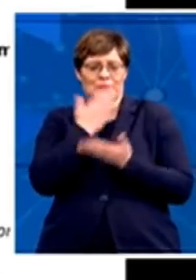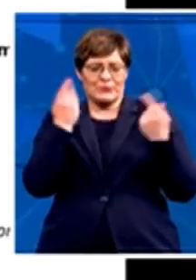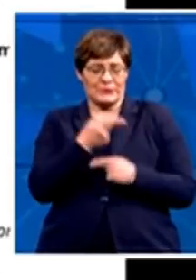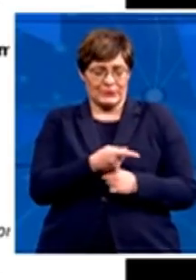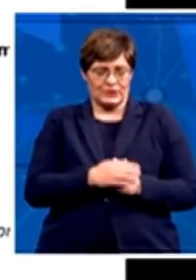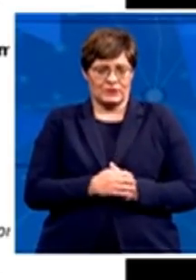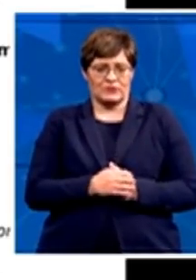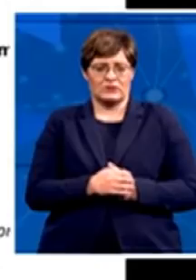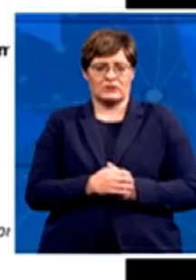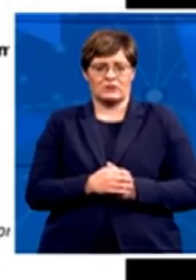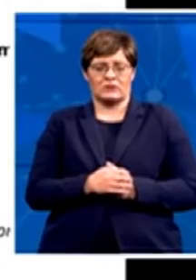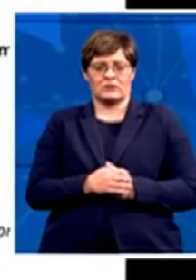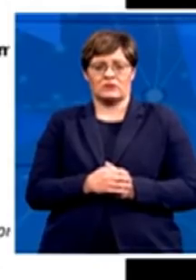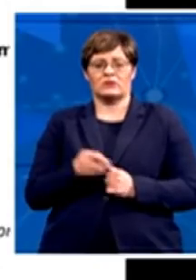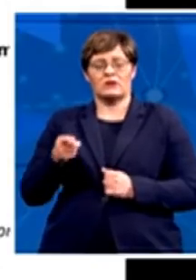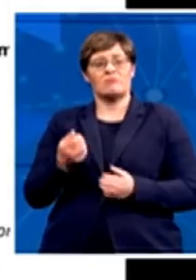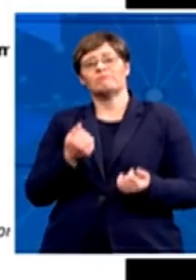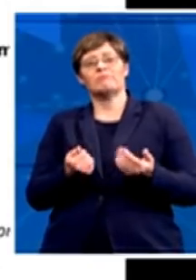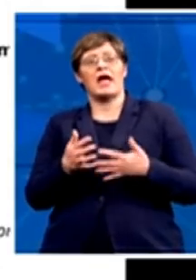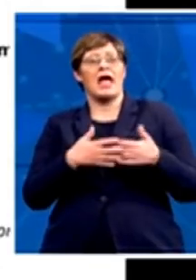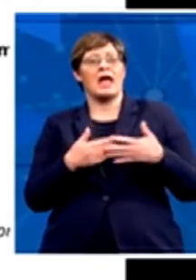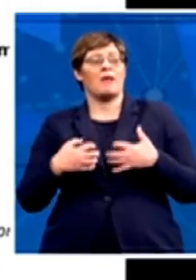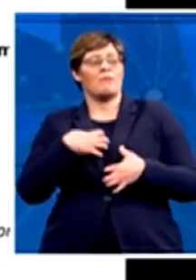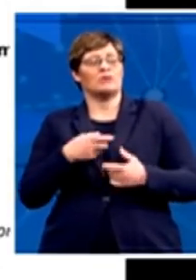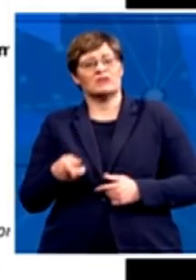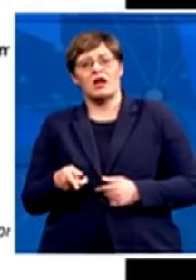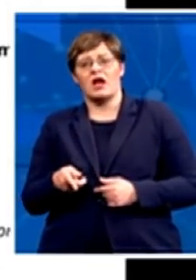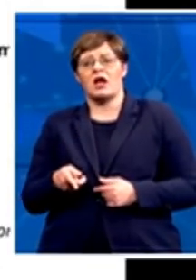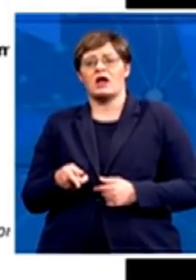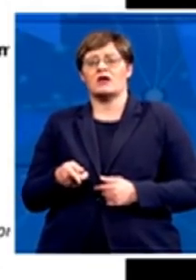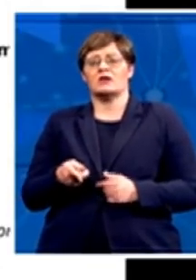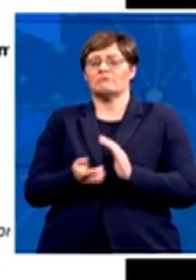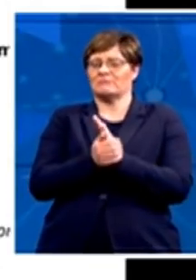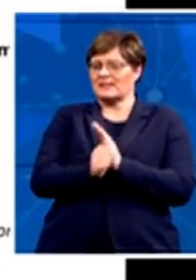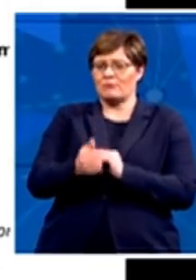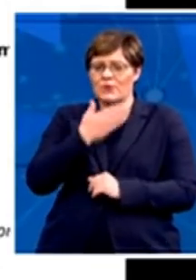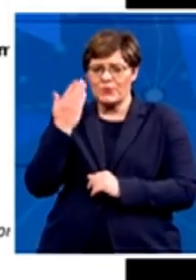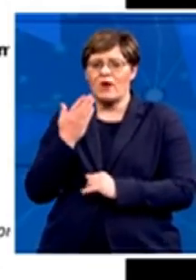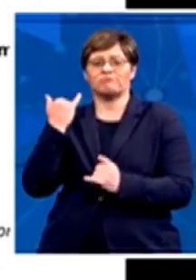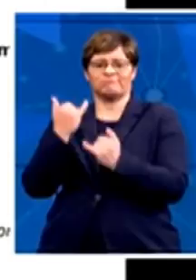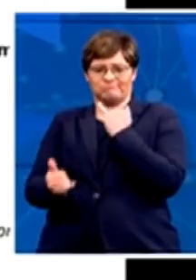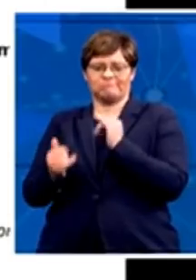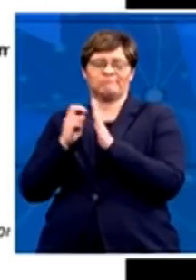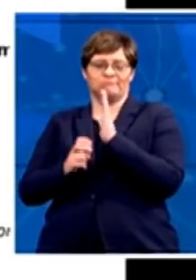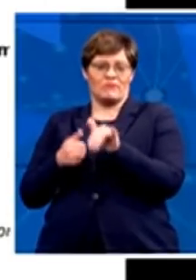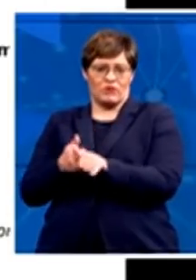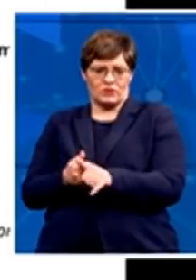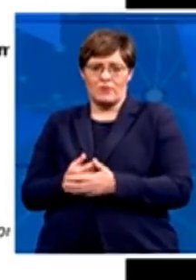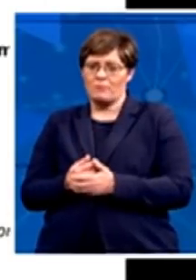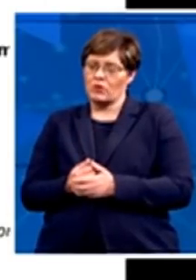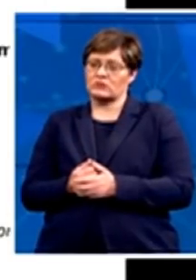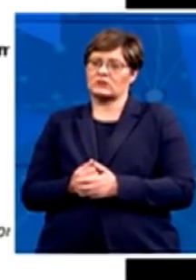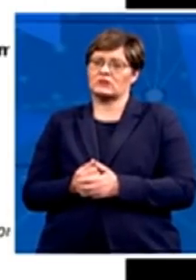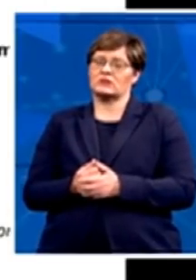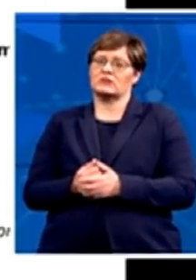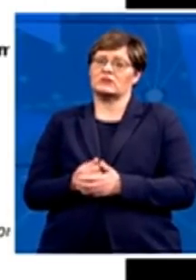deals with misconduct and incompetence only, doesn't deal with incapacity. Removal of